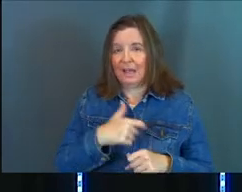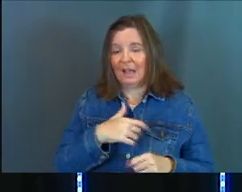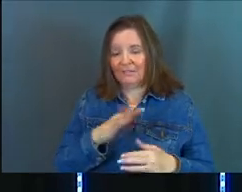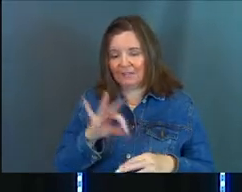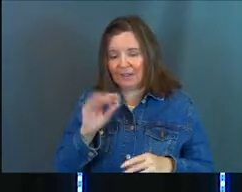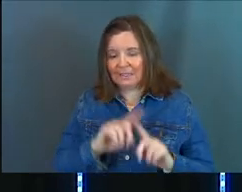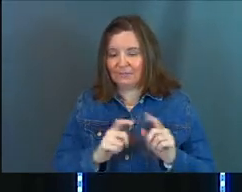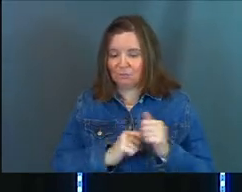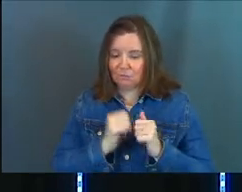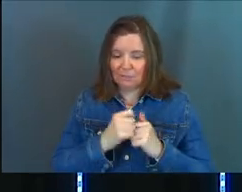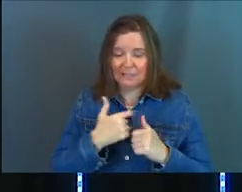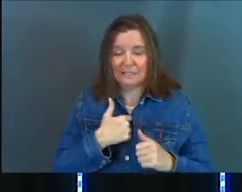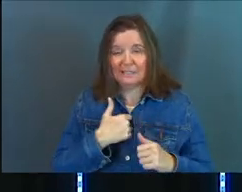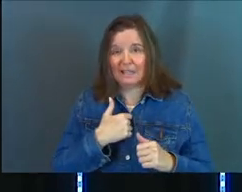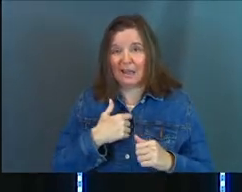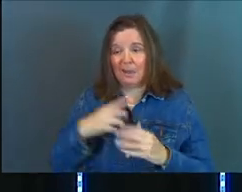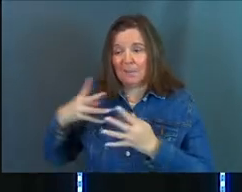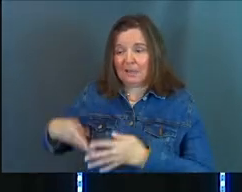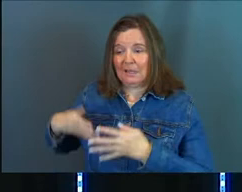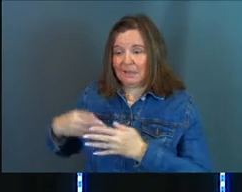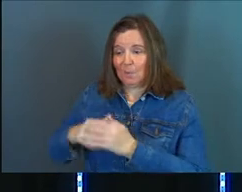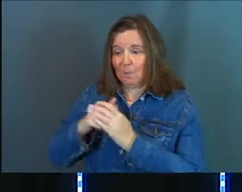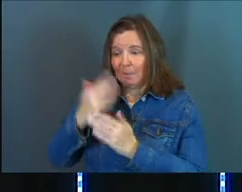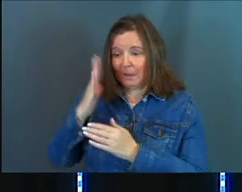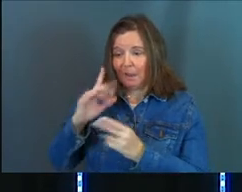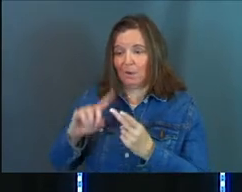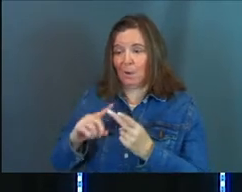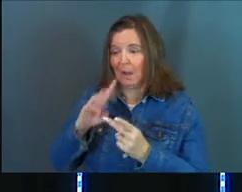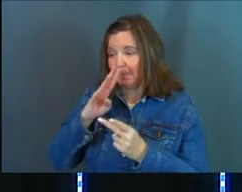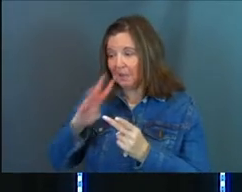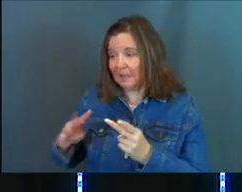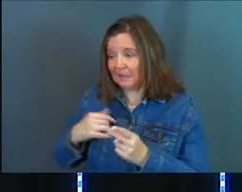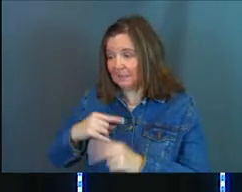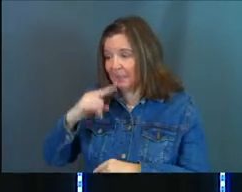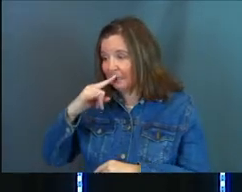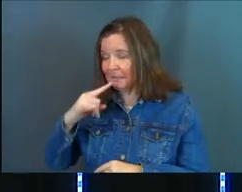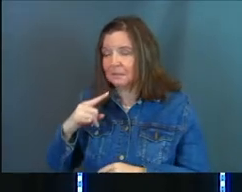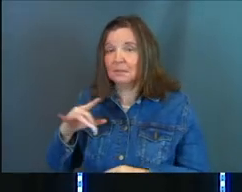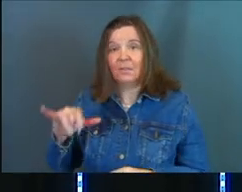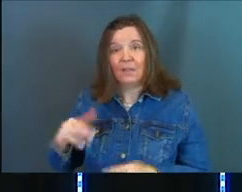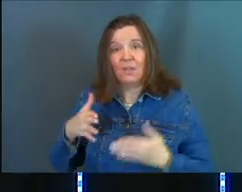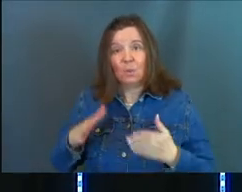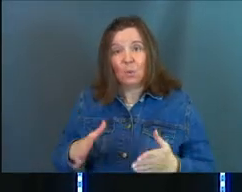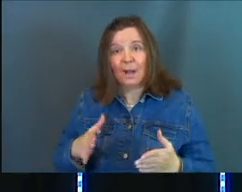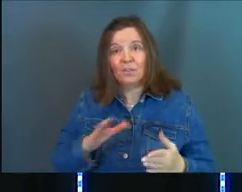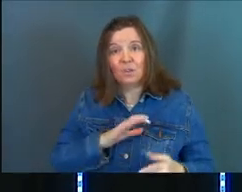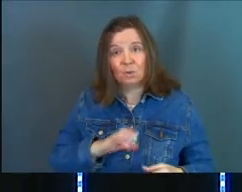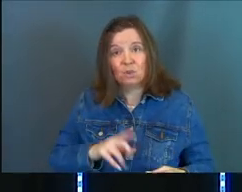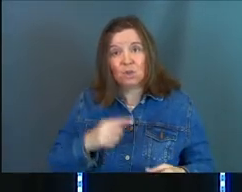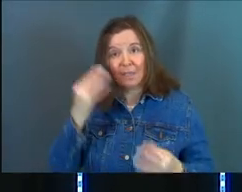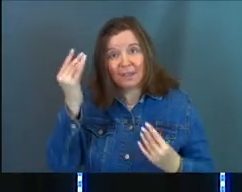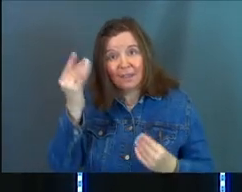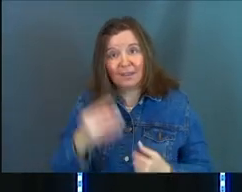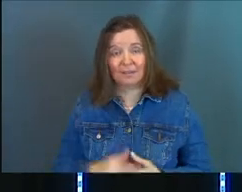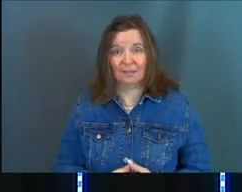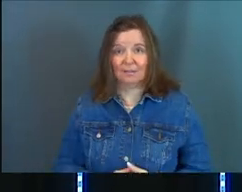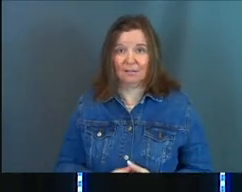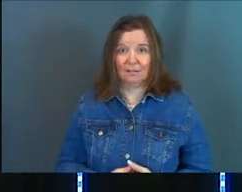different structure because I'm neglecting my worship of God, or I'm neglecting my kids, or, you know what I mean? Like, that's the way that a Christian should